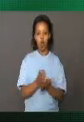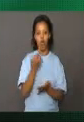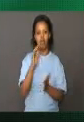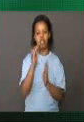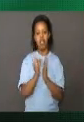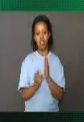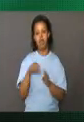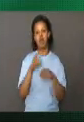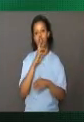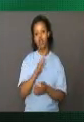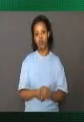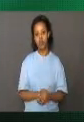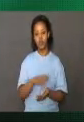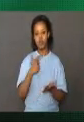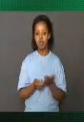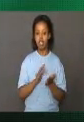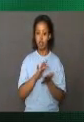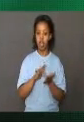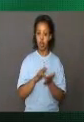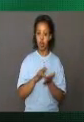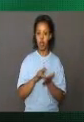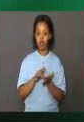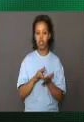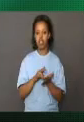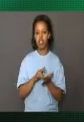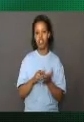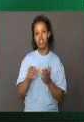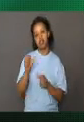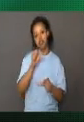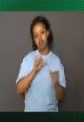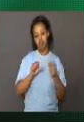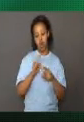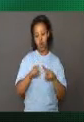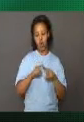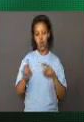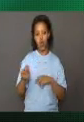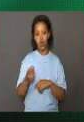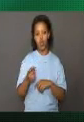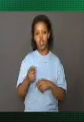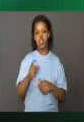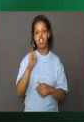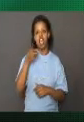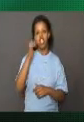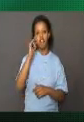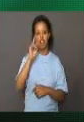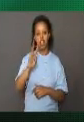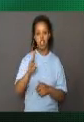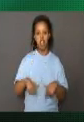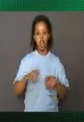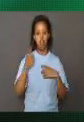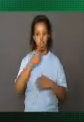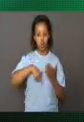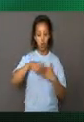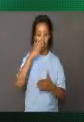Antiretroviral drugs work by interrupting various steps of the HIV life